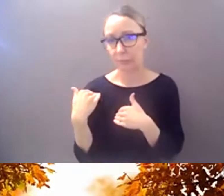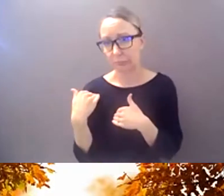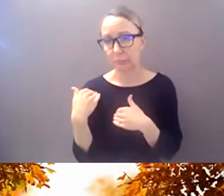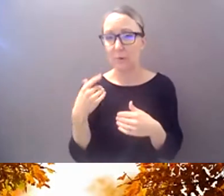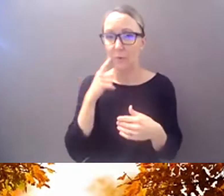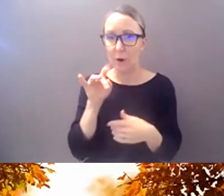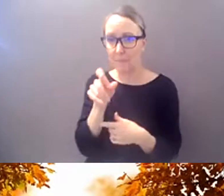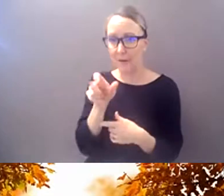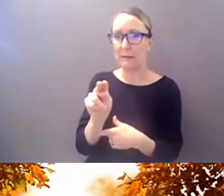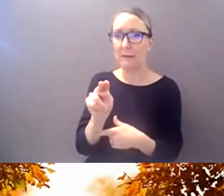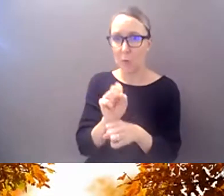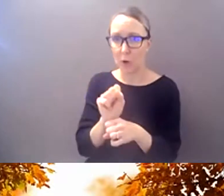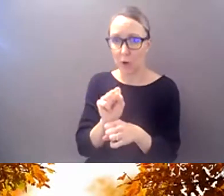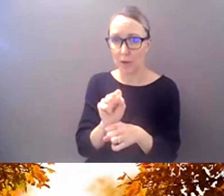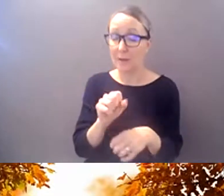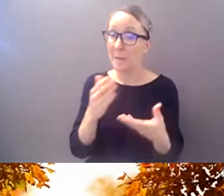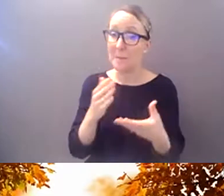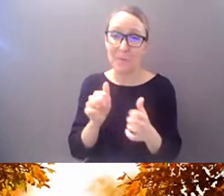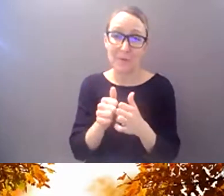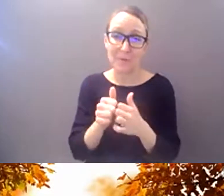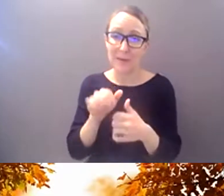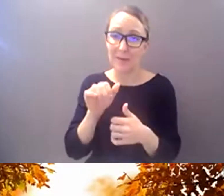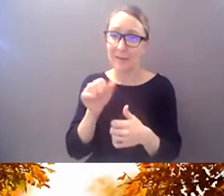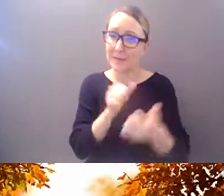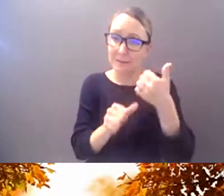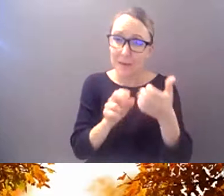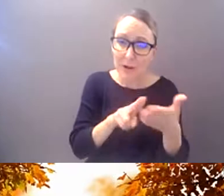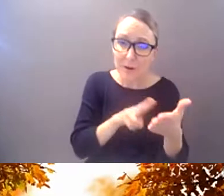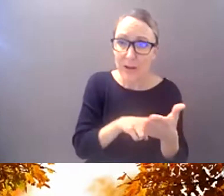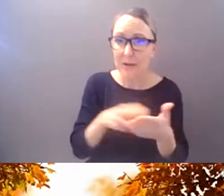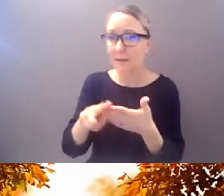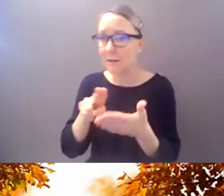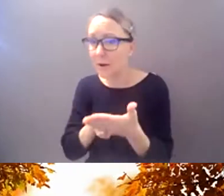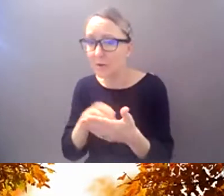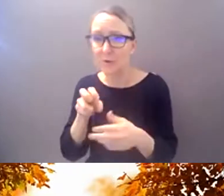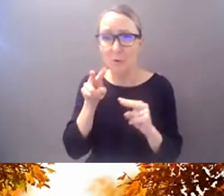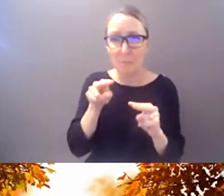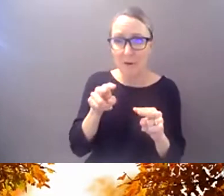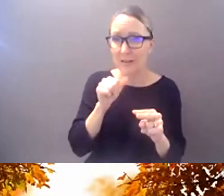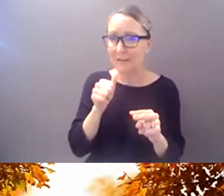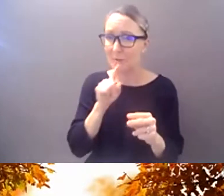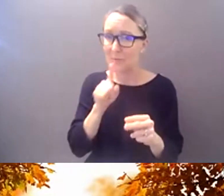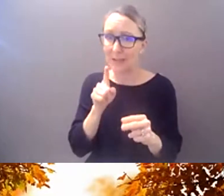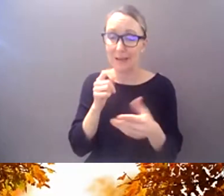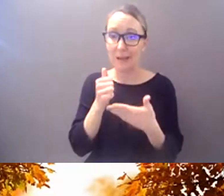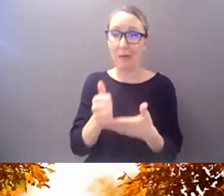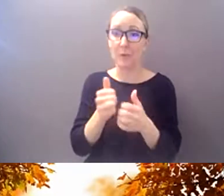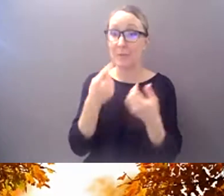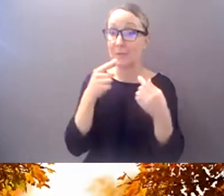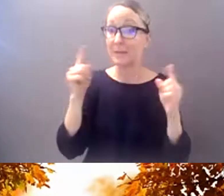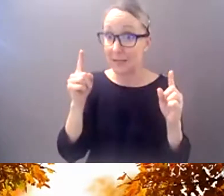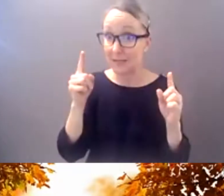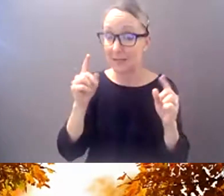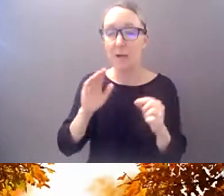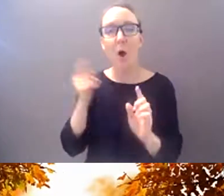whether that's in contracts or subcontracts or monitoring that's not leading to meaningful results. So overall, our goal is to increase